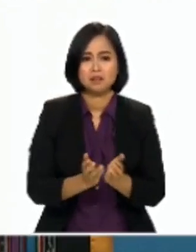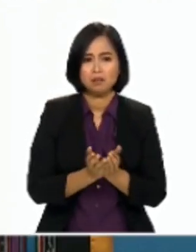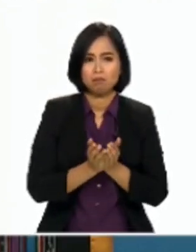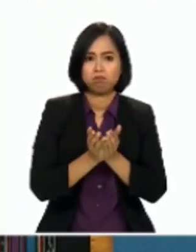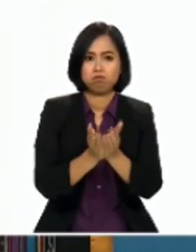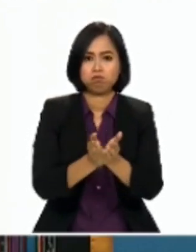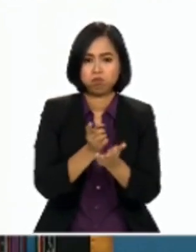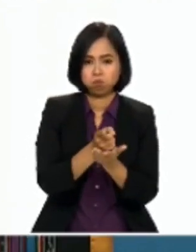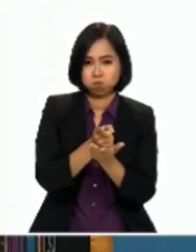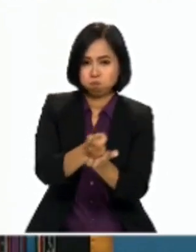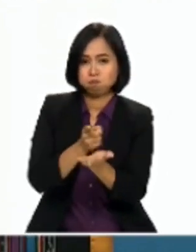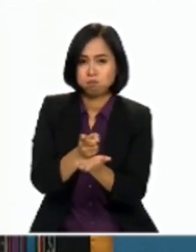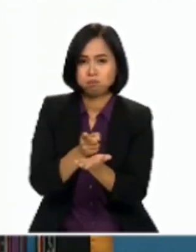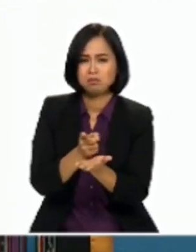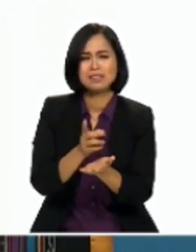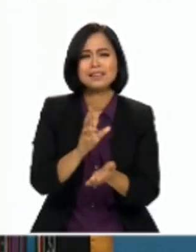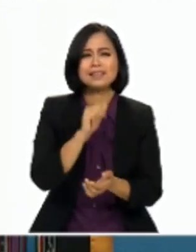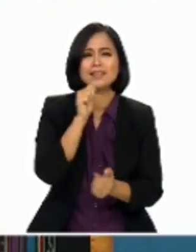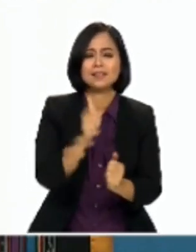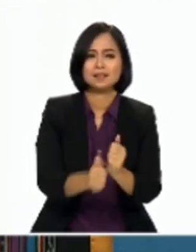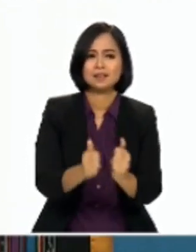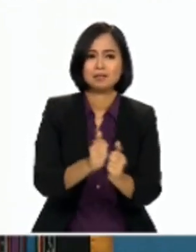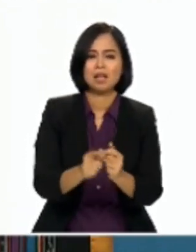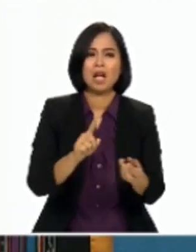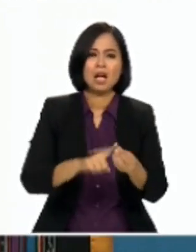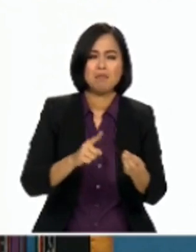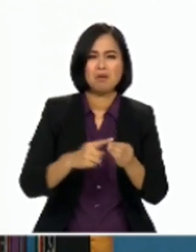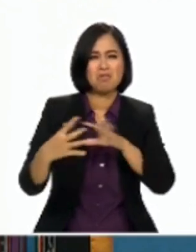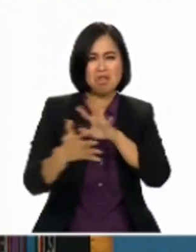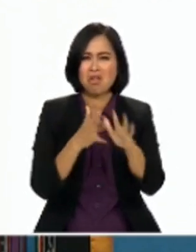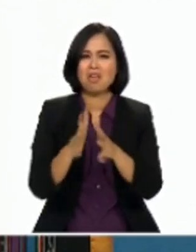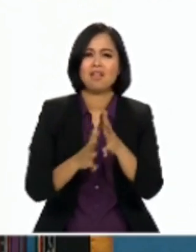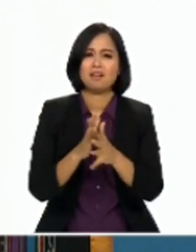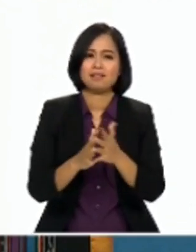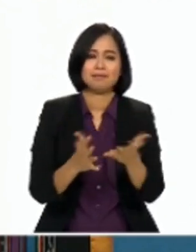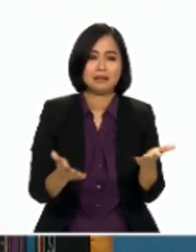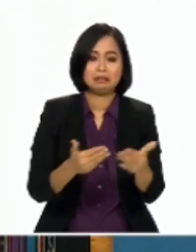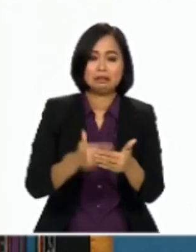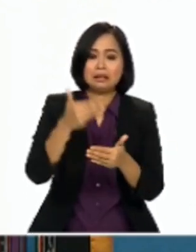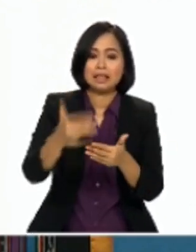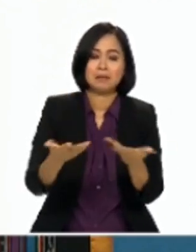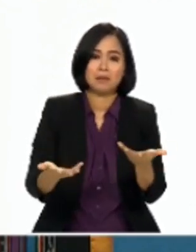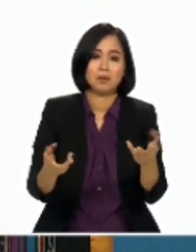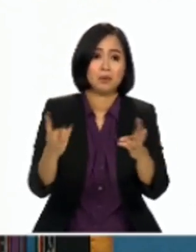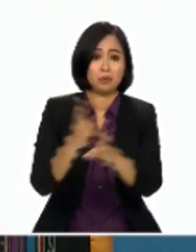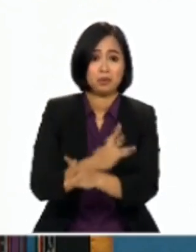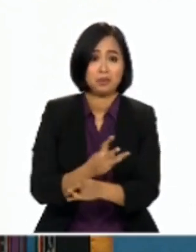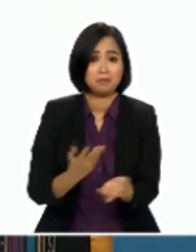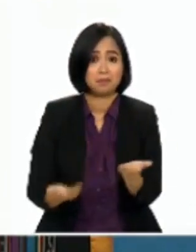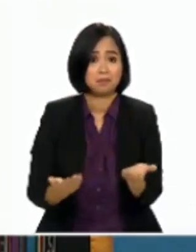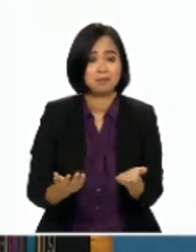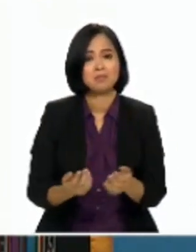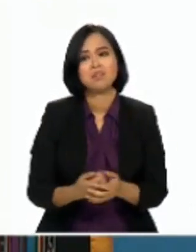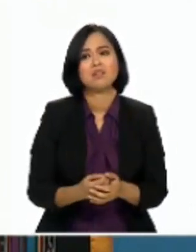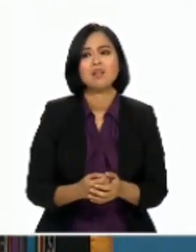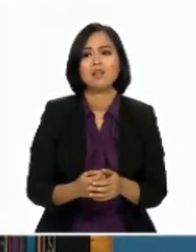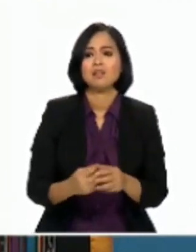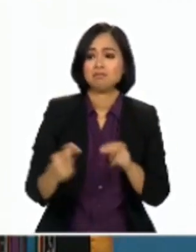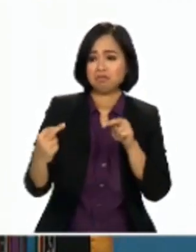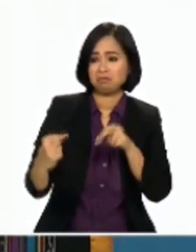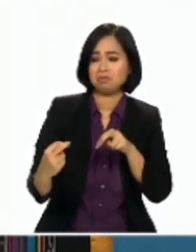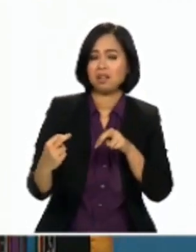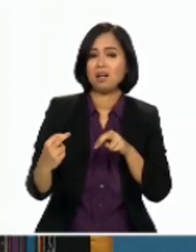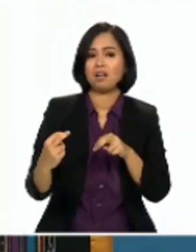warships. But, you know, a squabble there could lead to something else. So, no, we just became